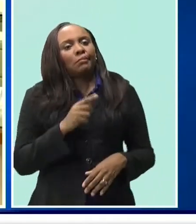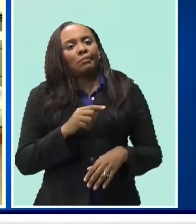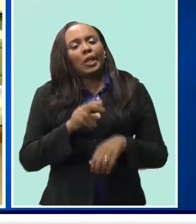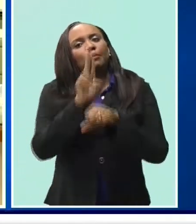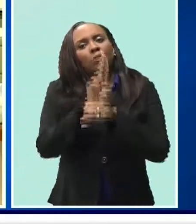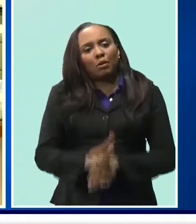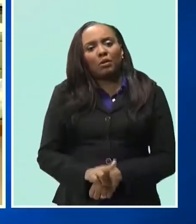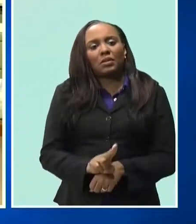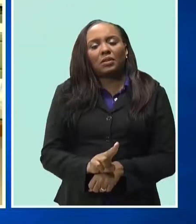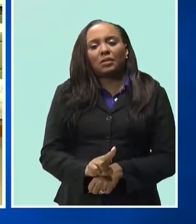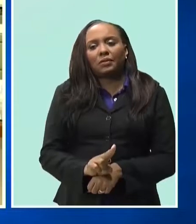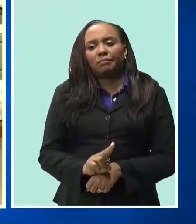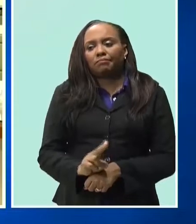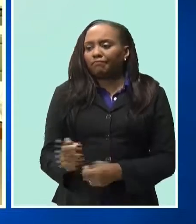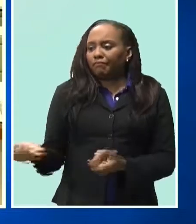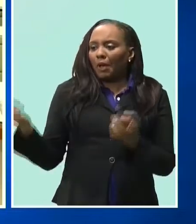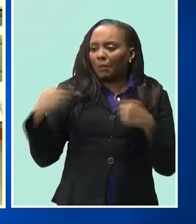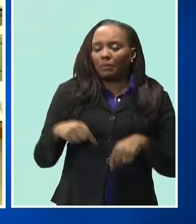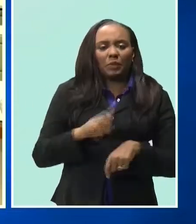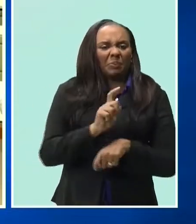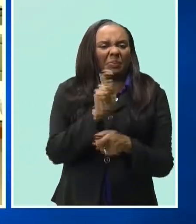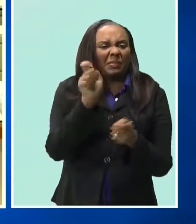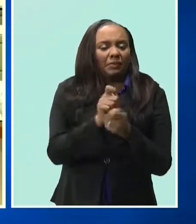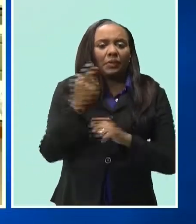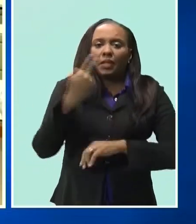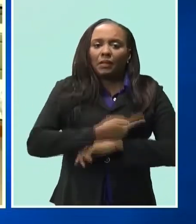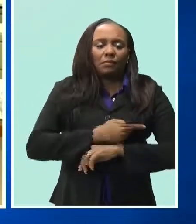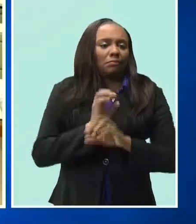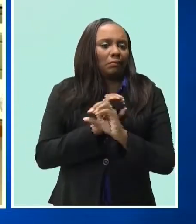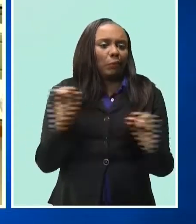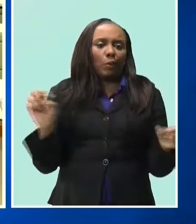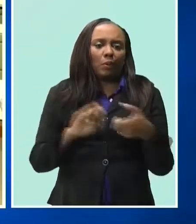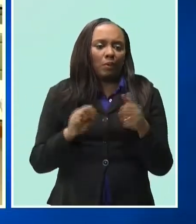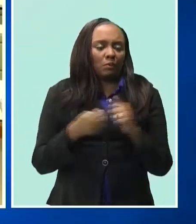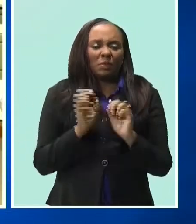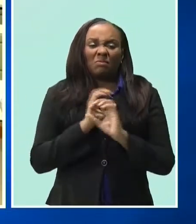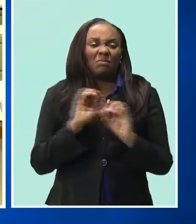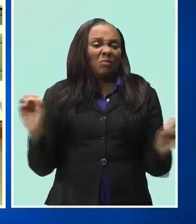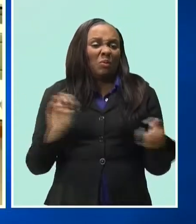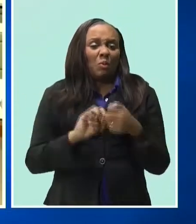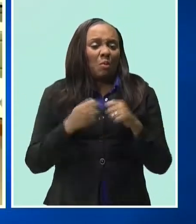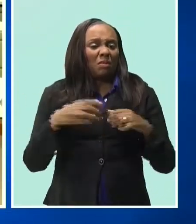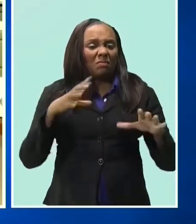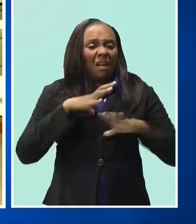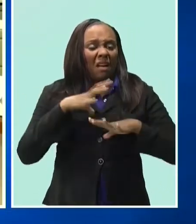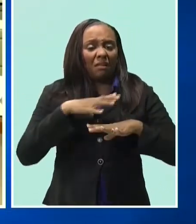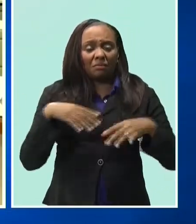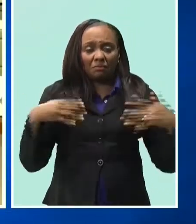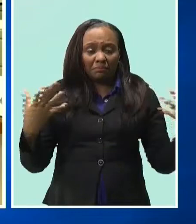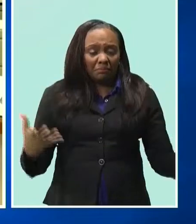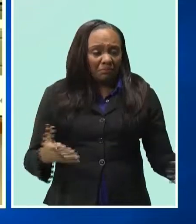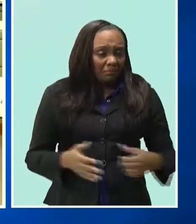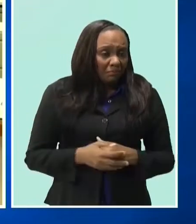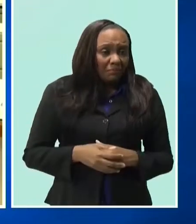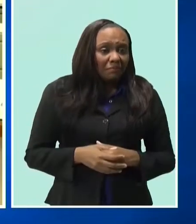in, it's their day, and we have been having no problems at all.